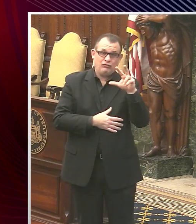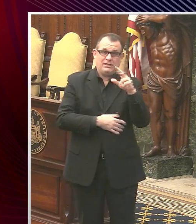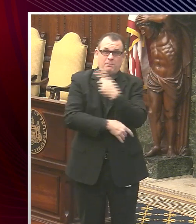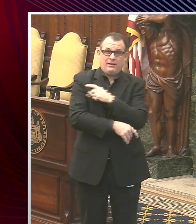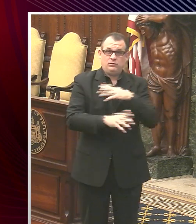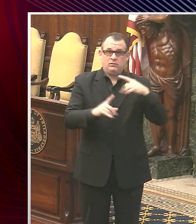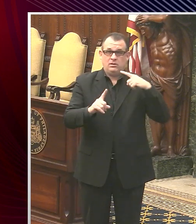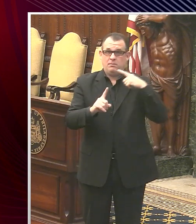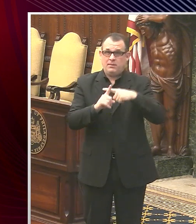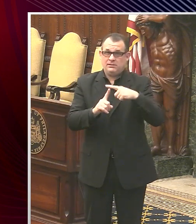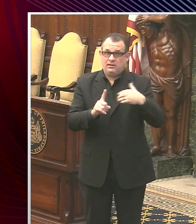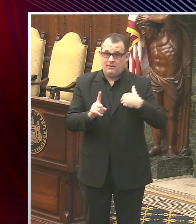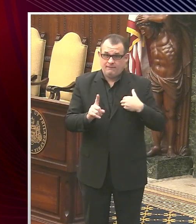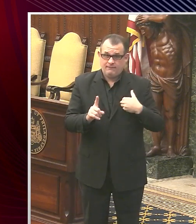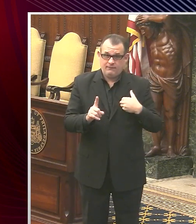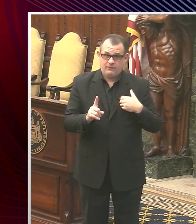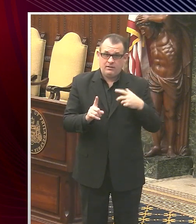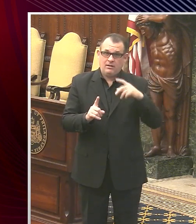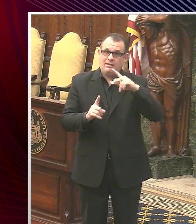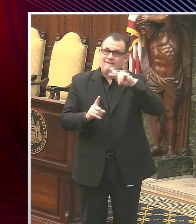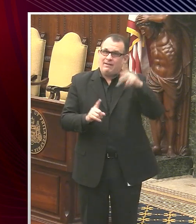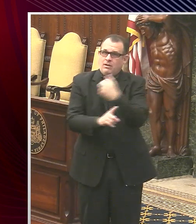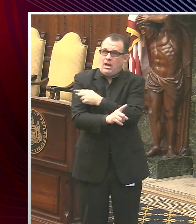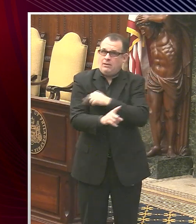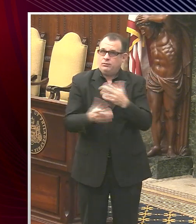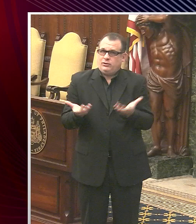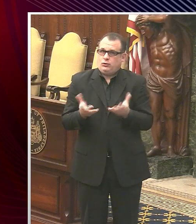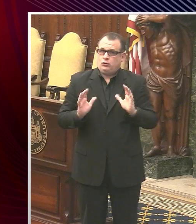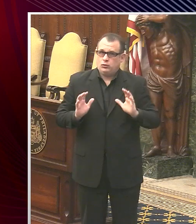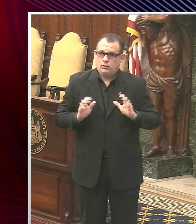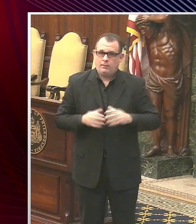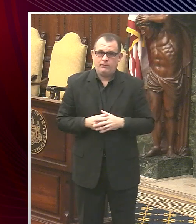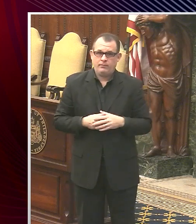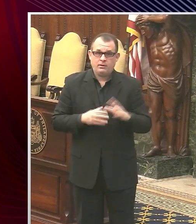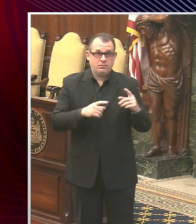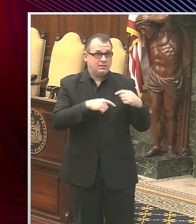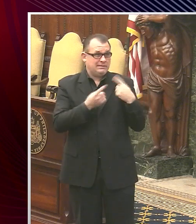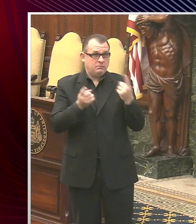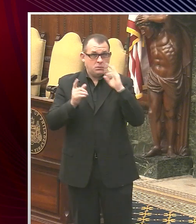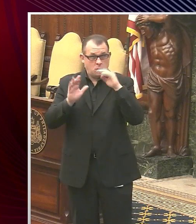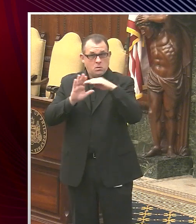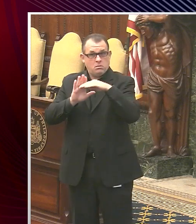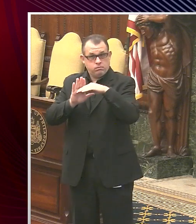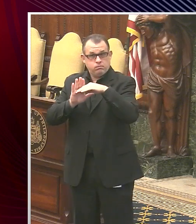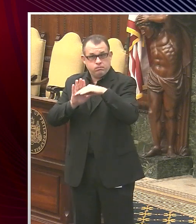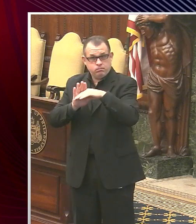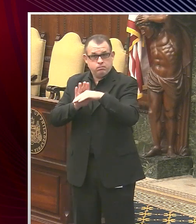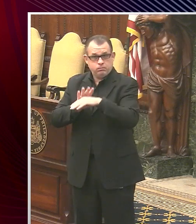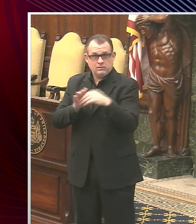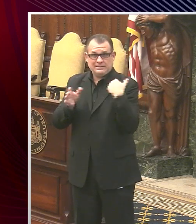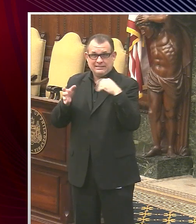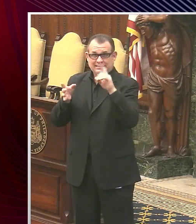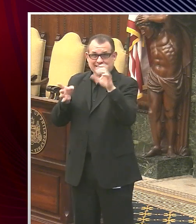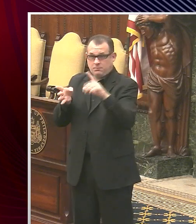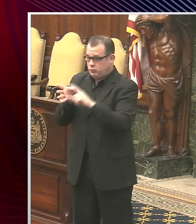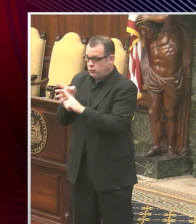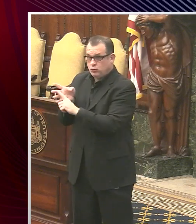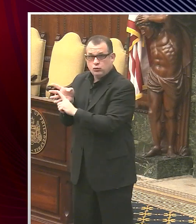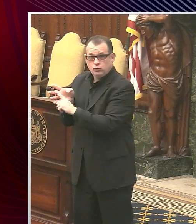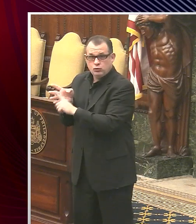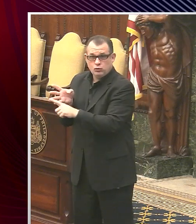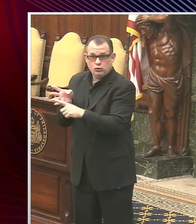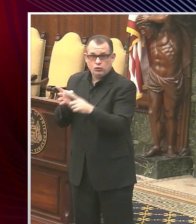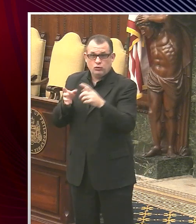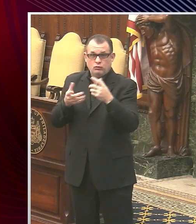in Philadelphia hospitals. That number has been generally decreasing since about the middle of December. What about COVID-related